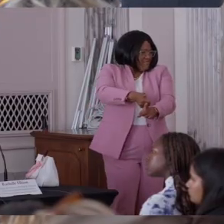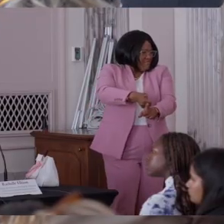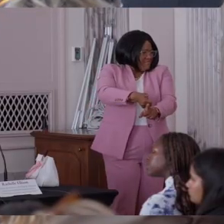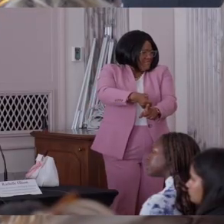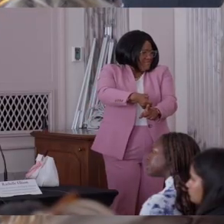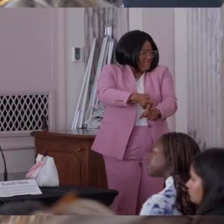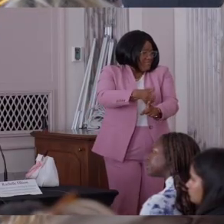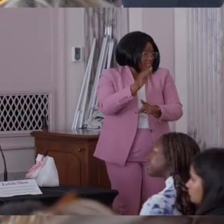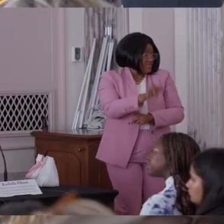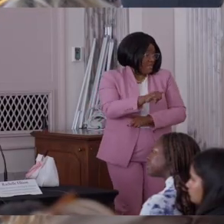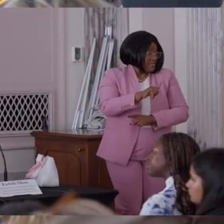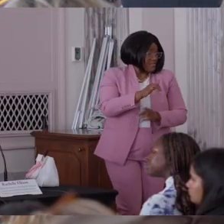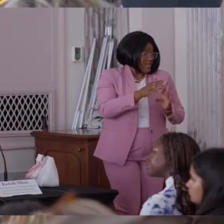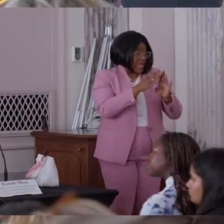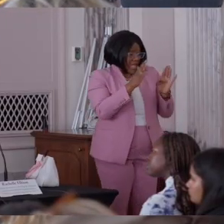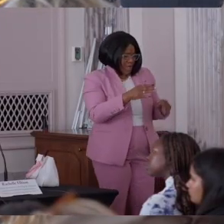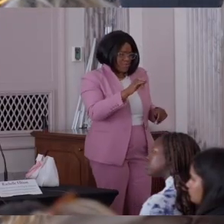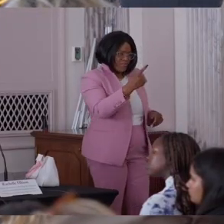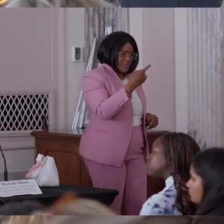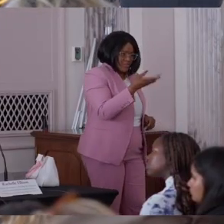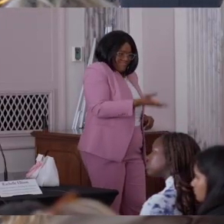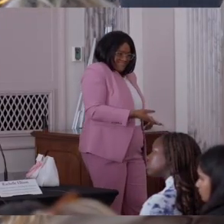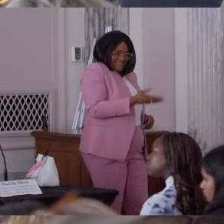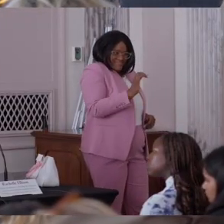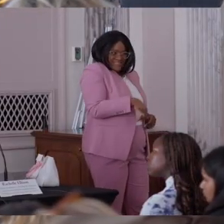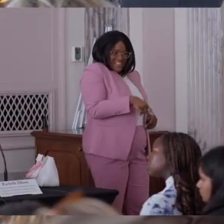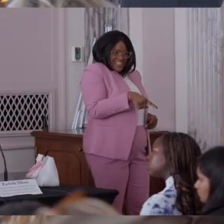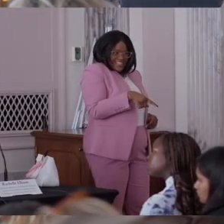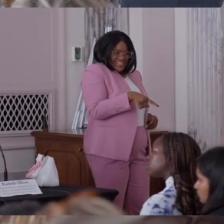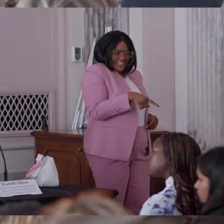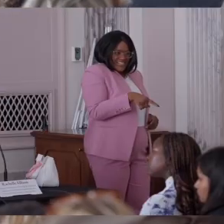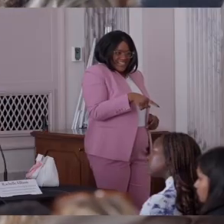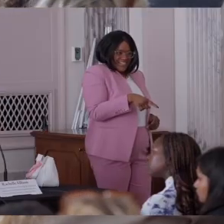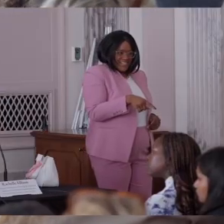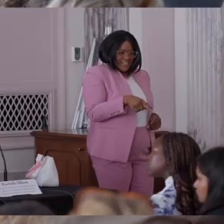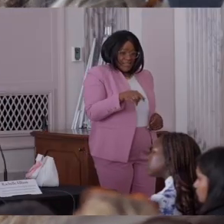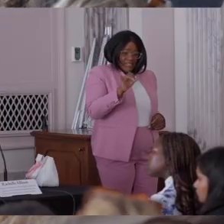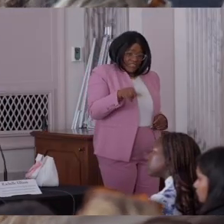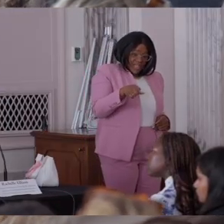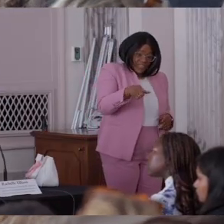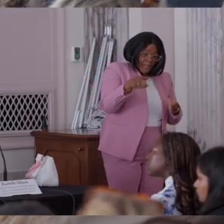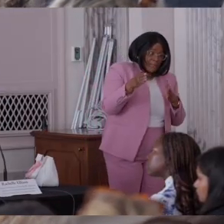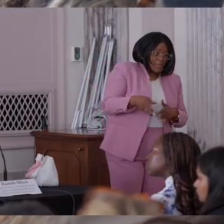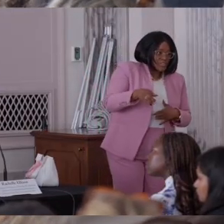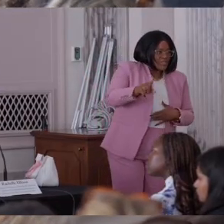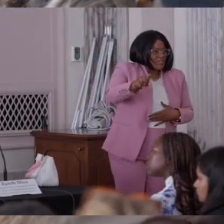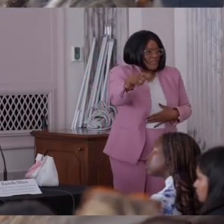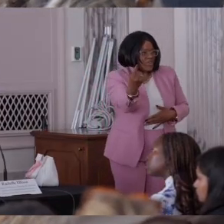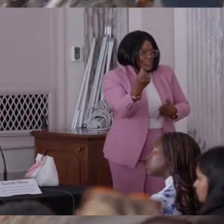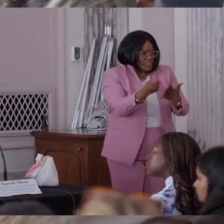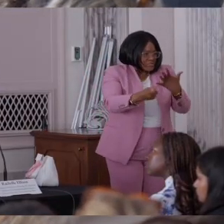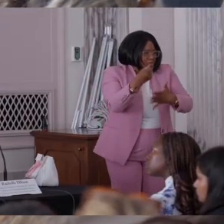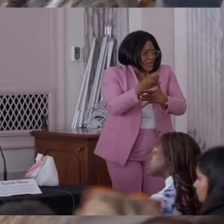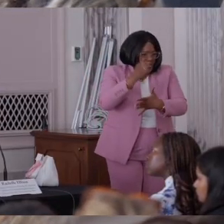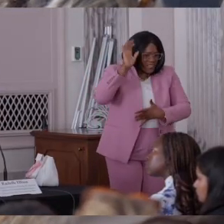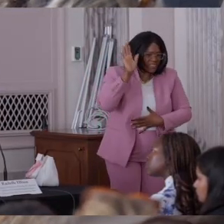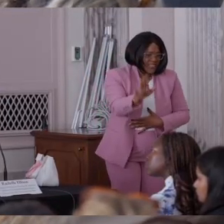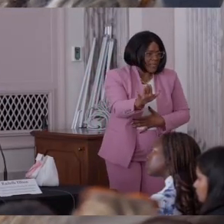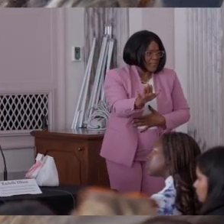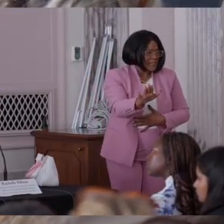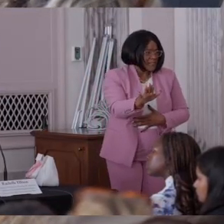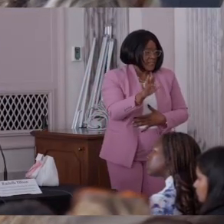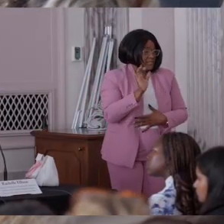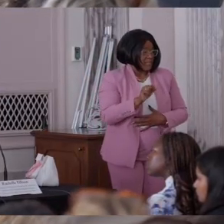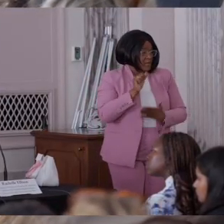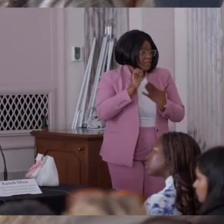me, that's what Housing First is that if that's the first need for the person, then you address that first. And if you use that